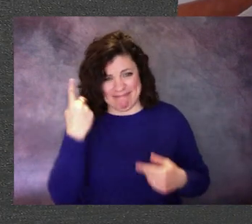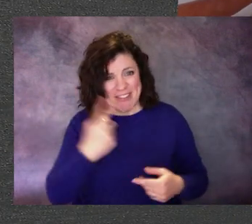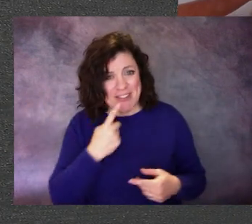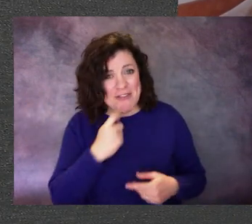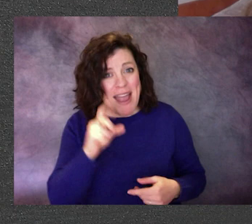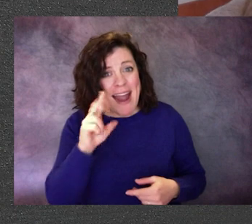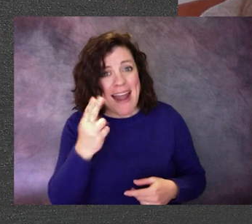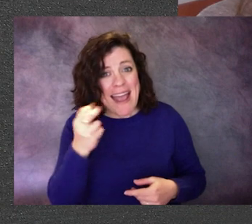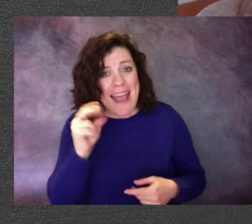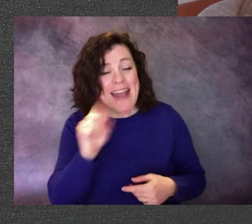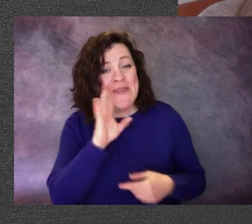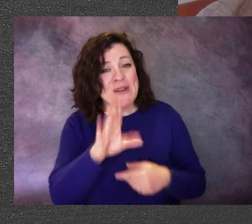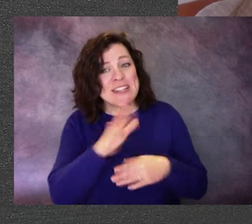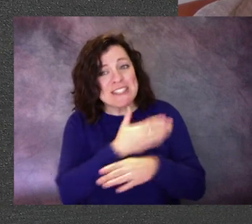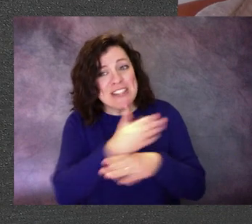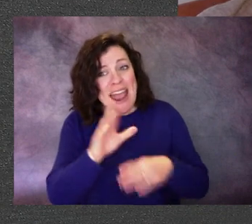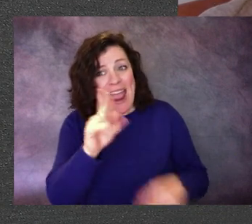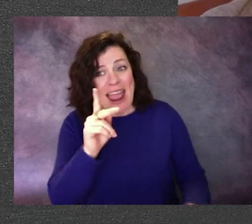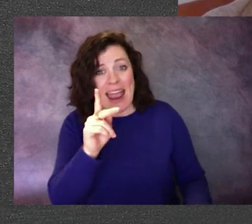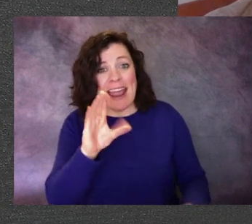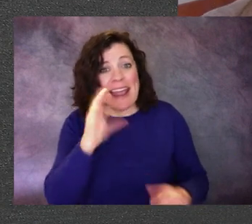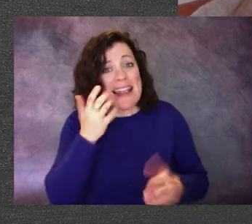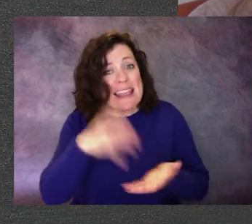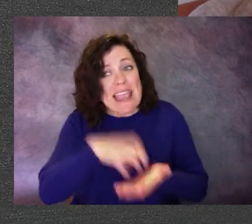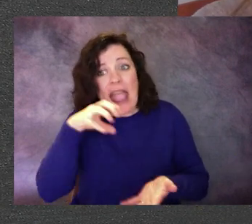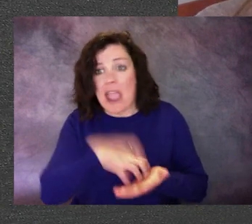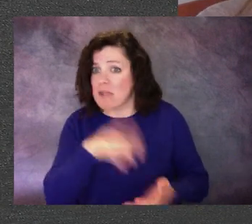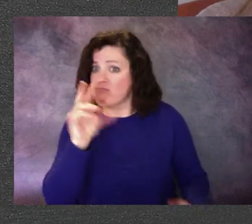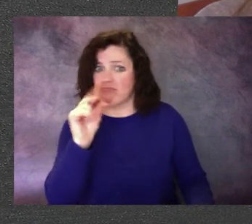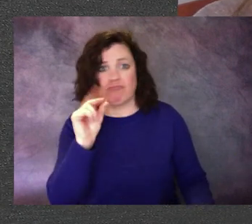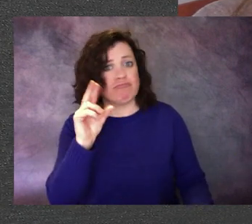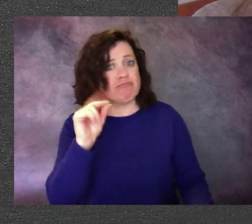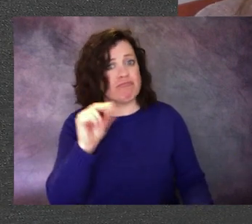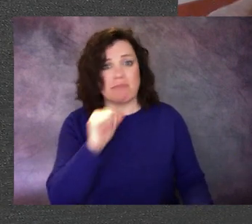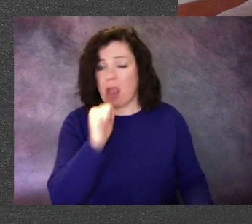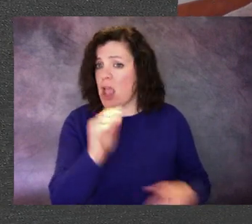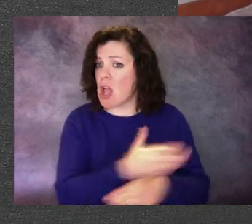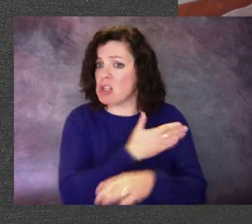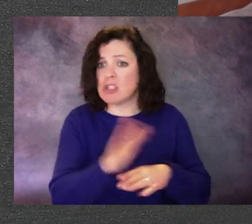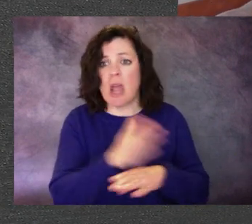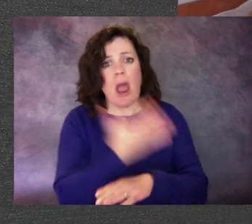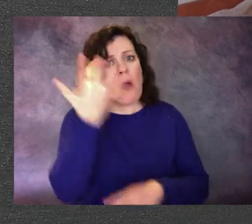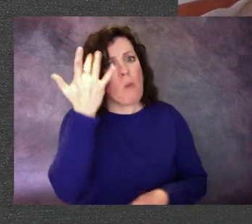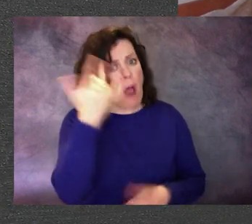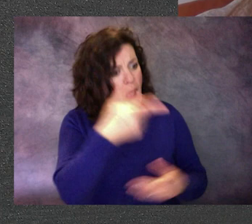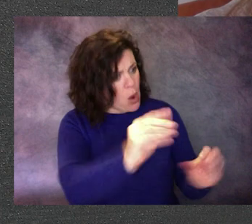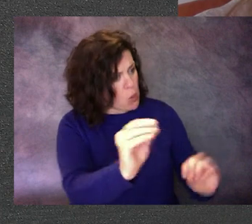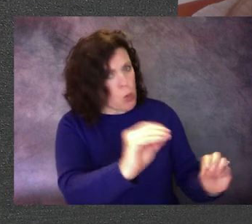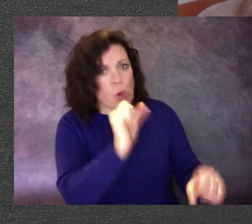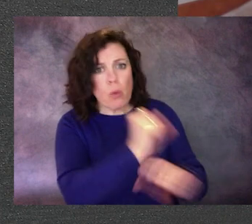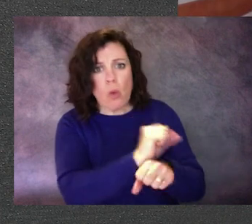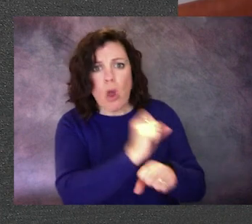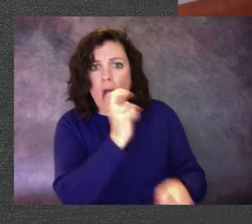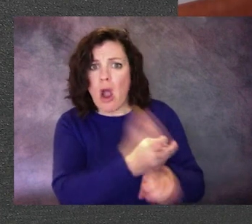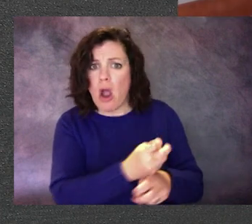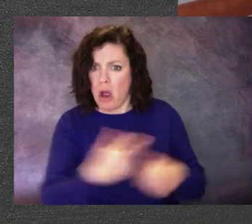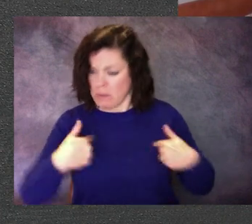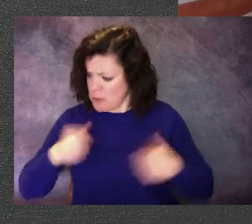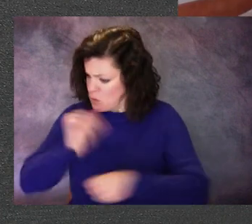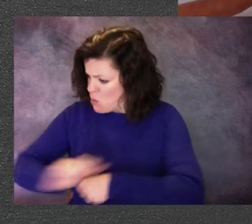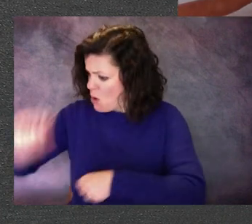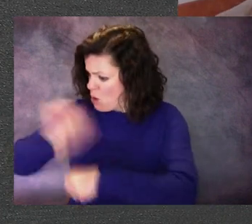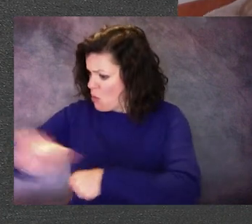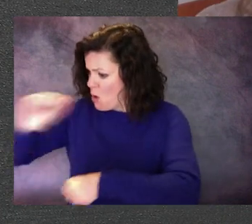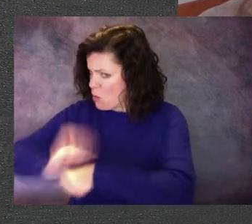share? And you can see she didn't share because the lesson is, if you don't work hard and help, then you don't get the